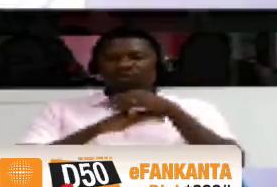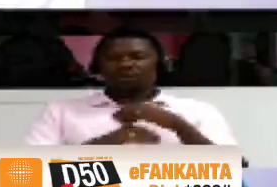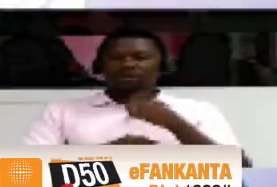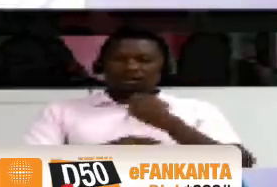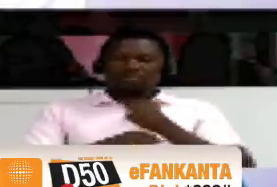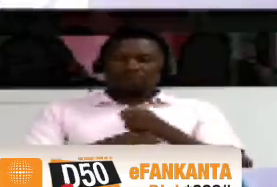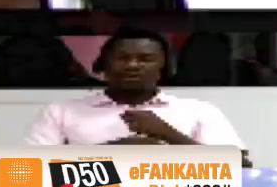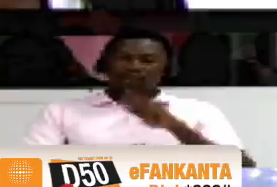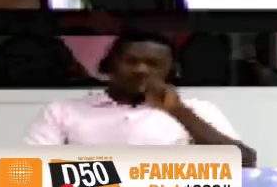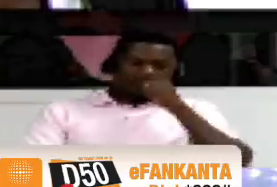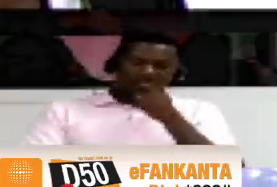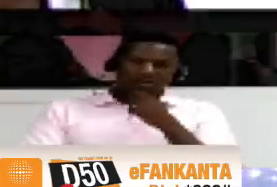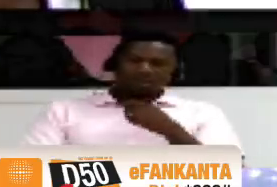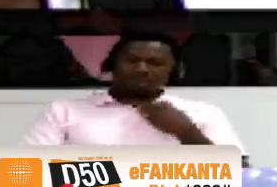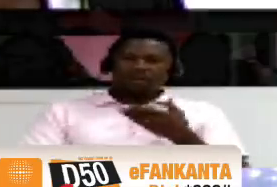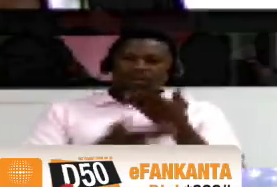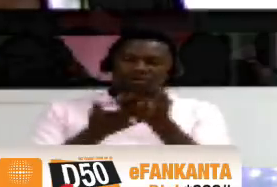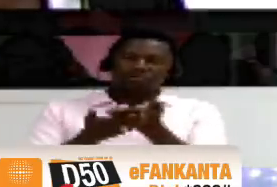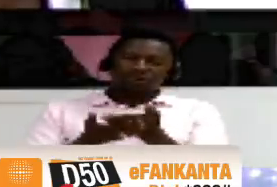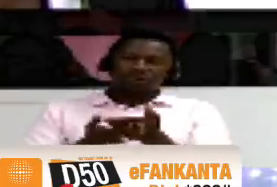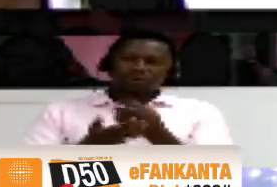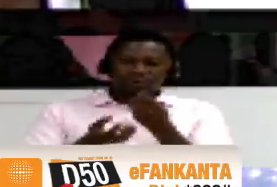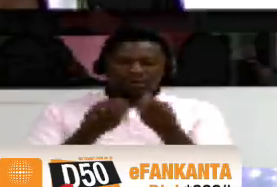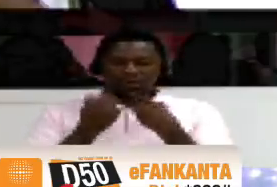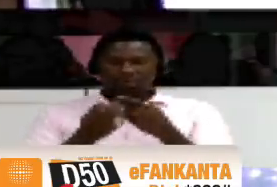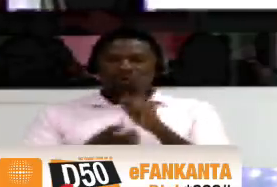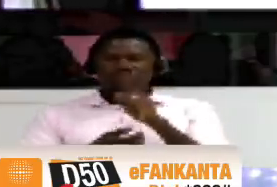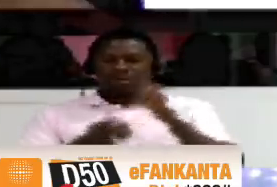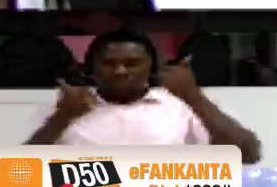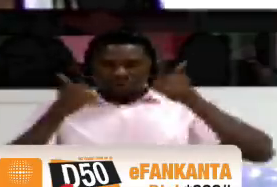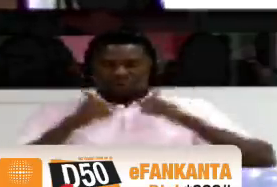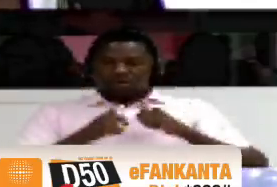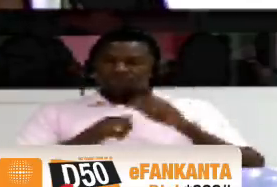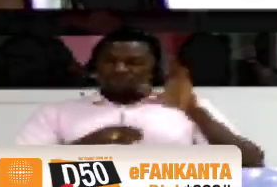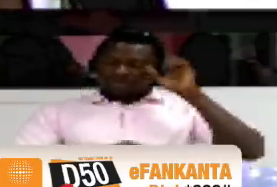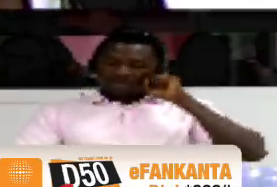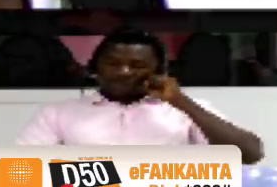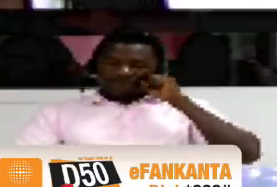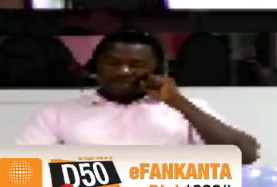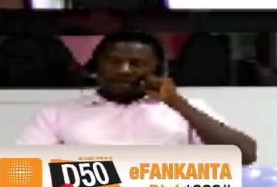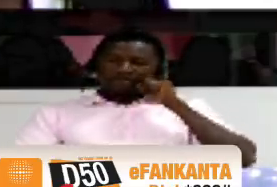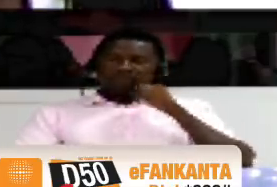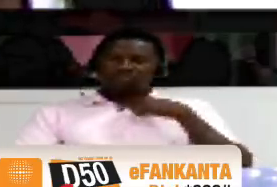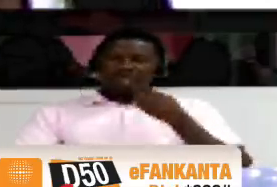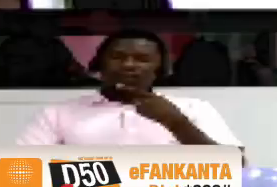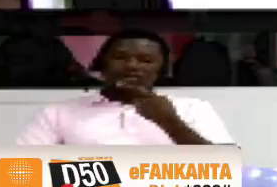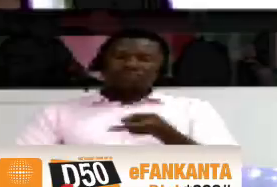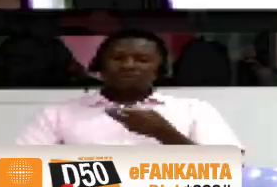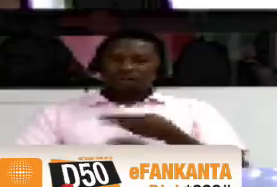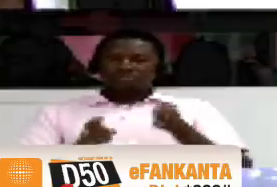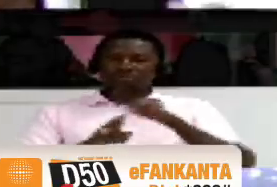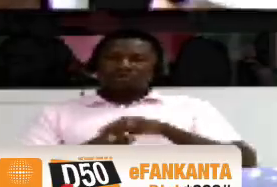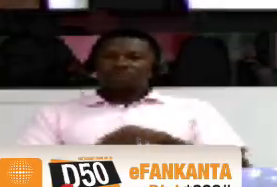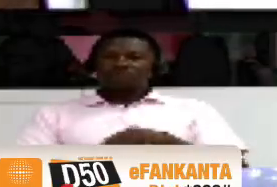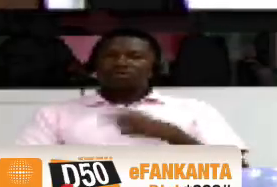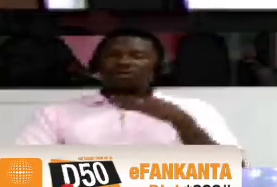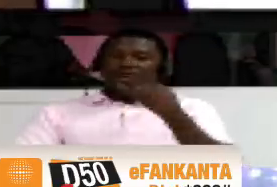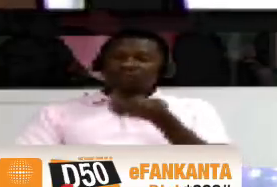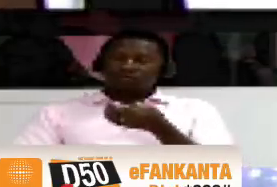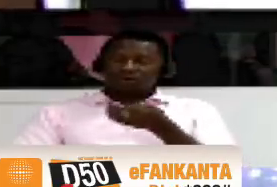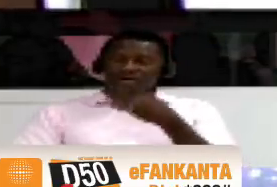death. Okay. And then you will tell me what you understood from the report. So if you can read the